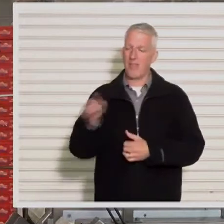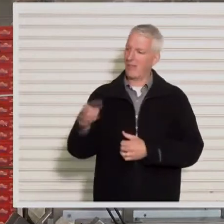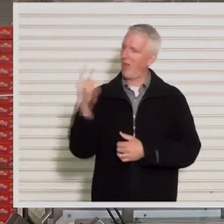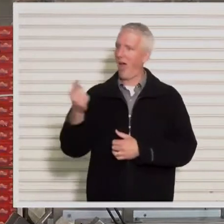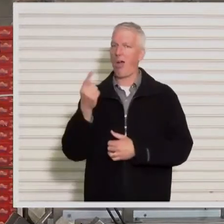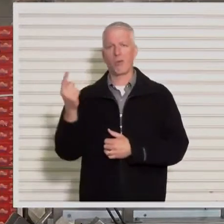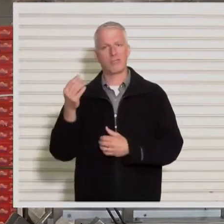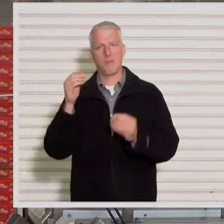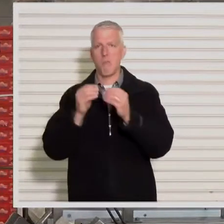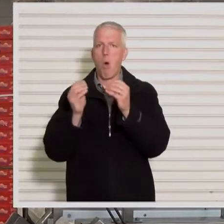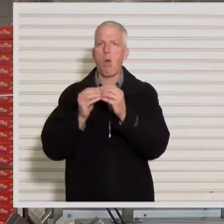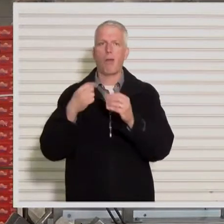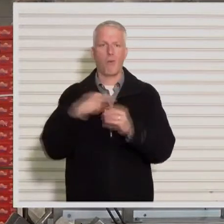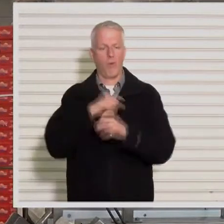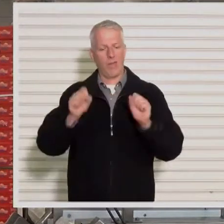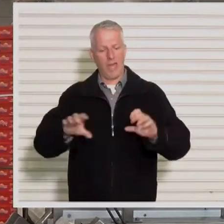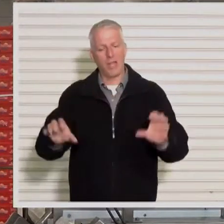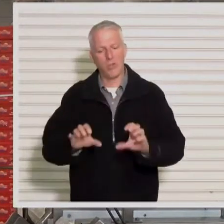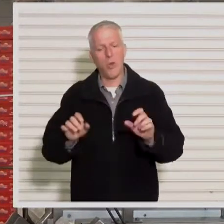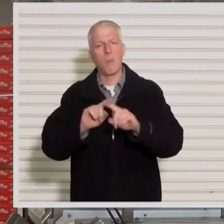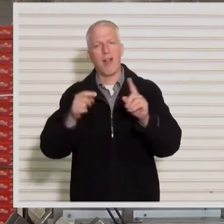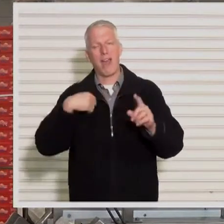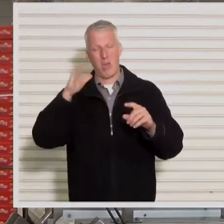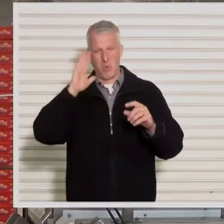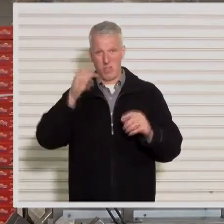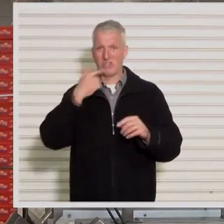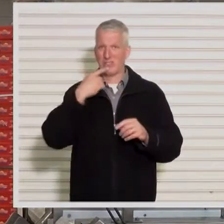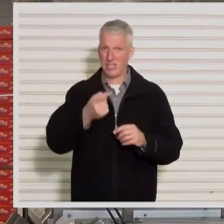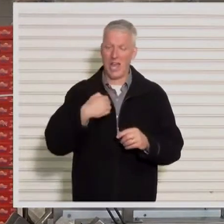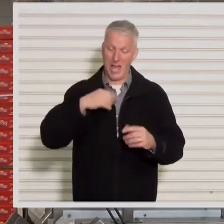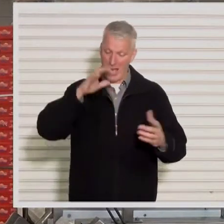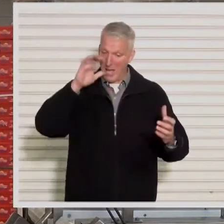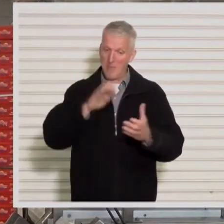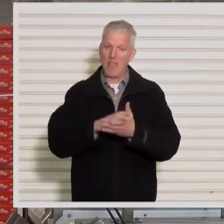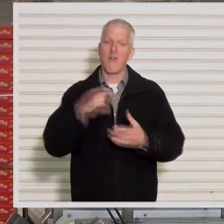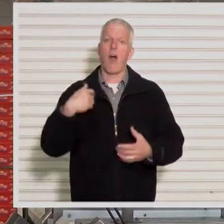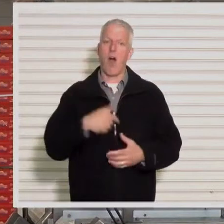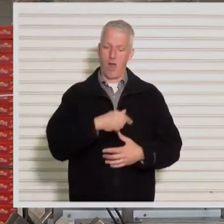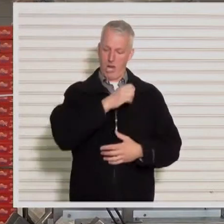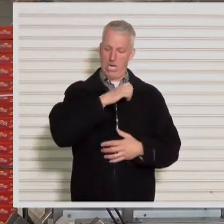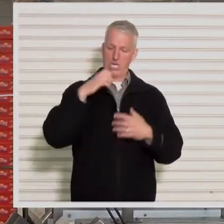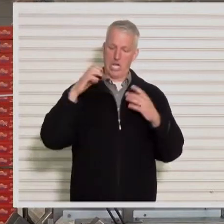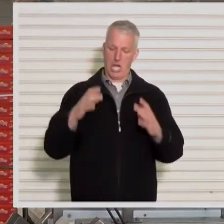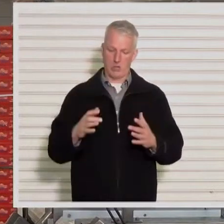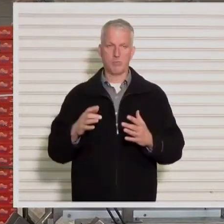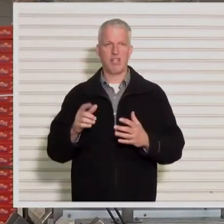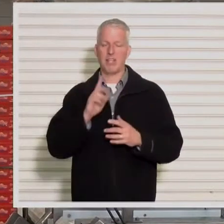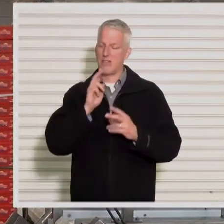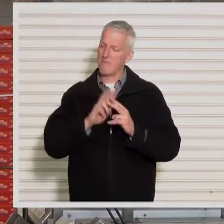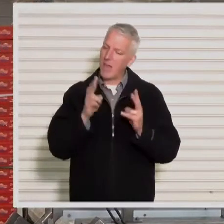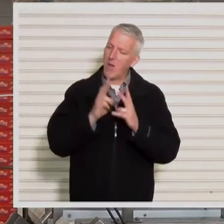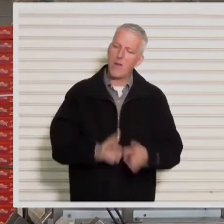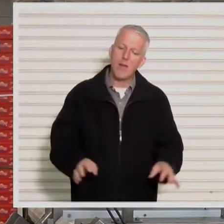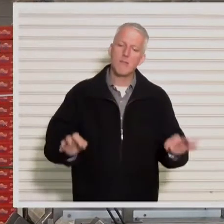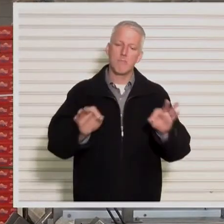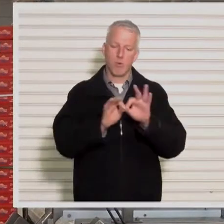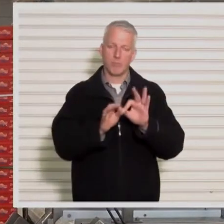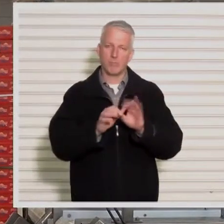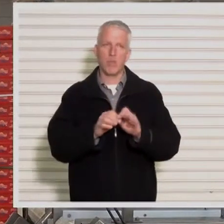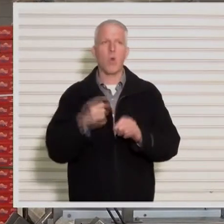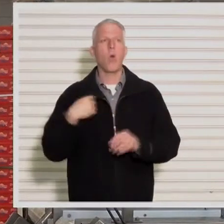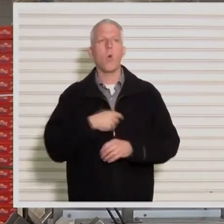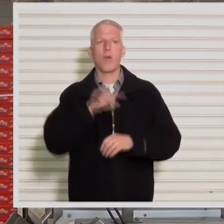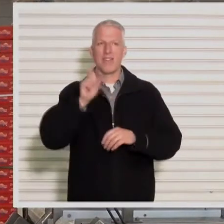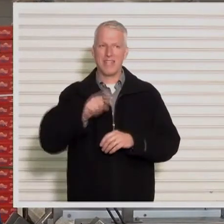be done. But I will put in this plug, and this is where I believe our congressman is very important, and others as well at the federal level. We